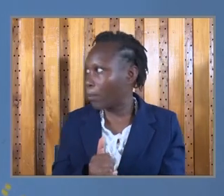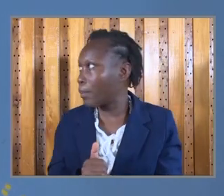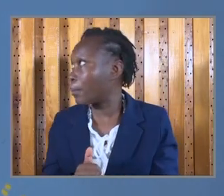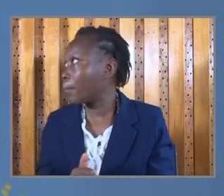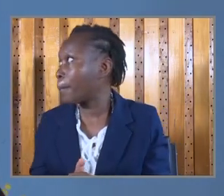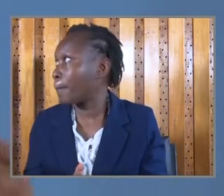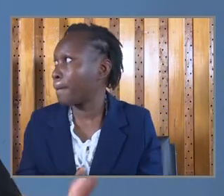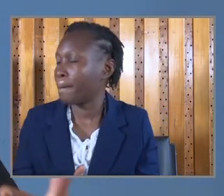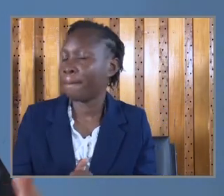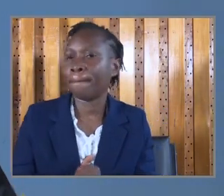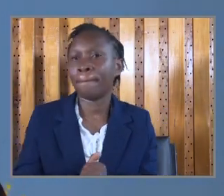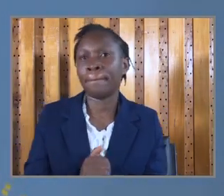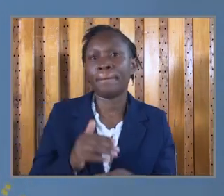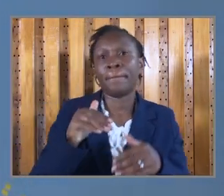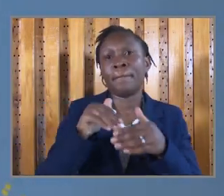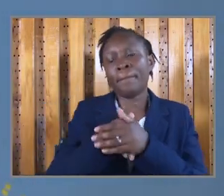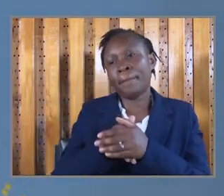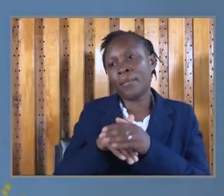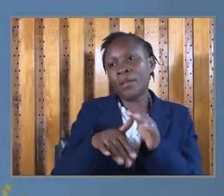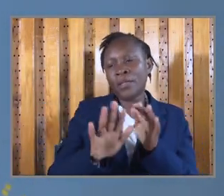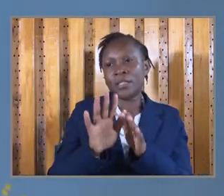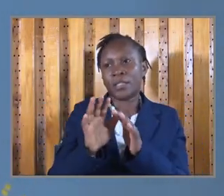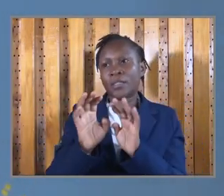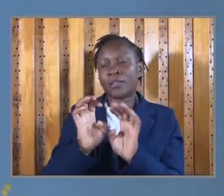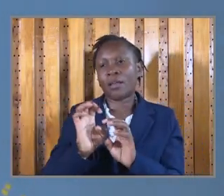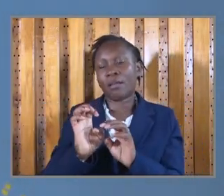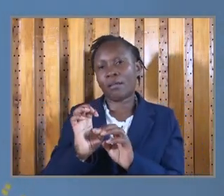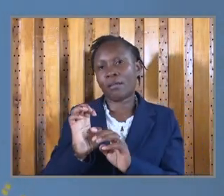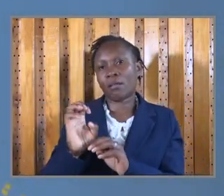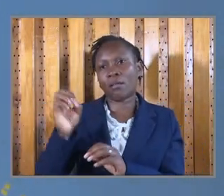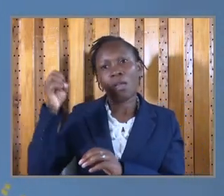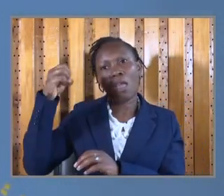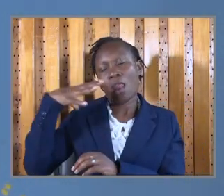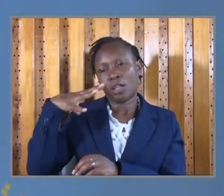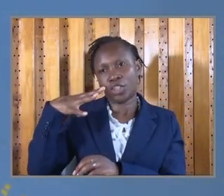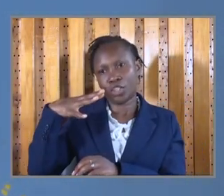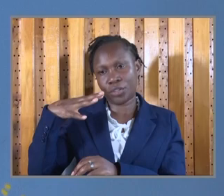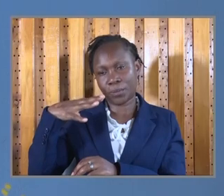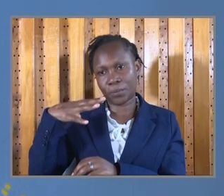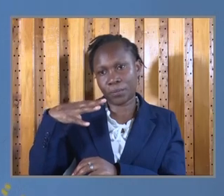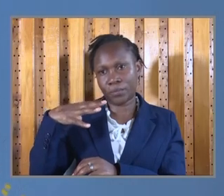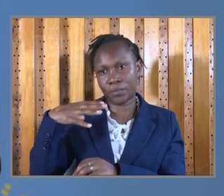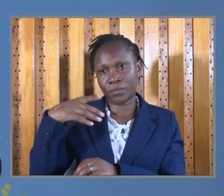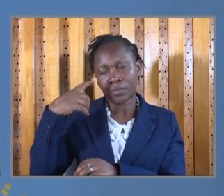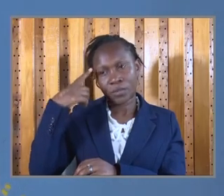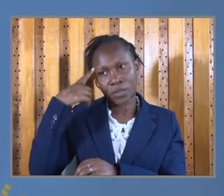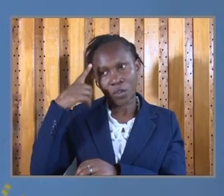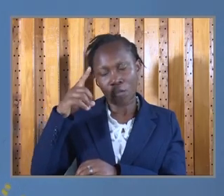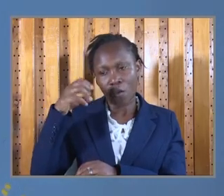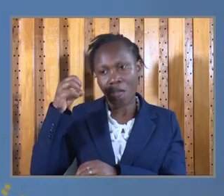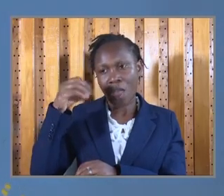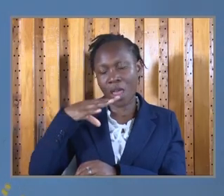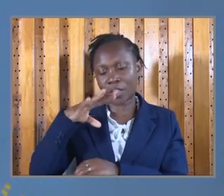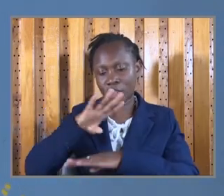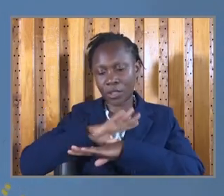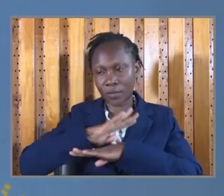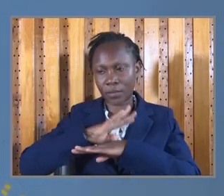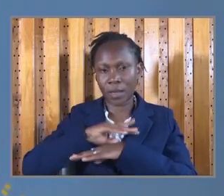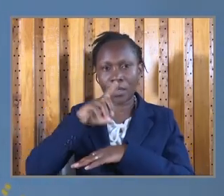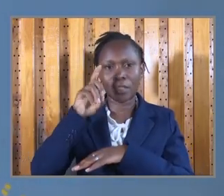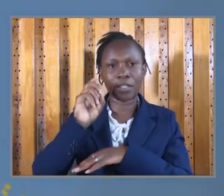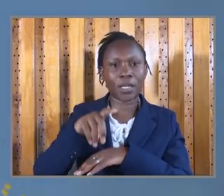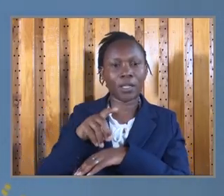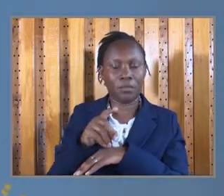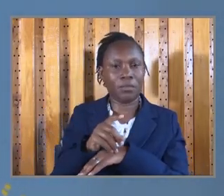its renewables energy percentage. For energy efficiency, we must double the global rate of energy